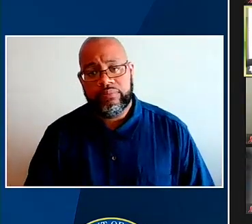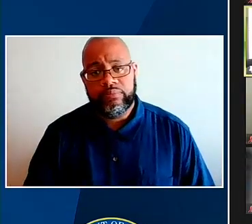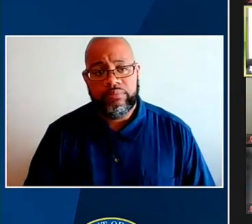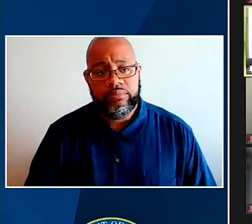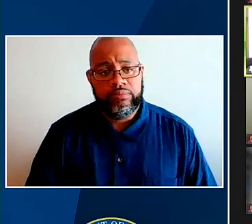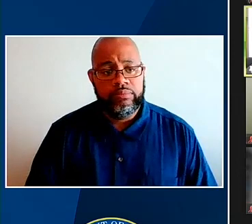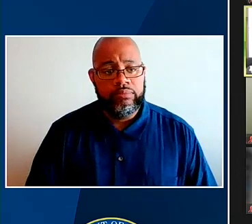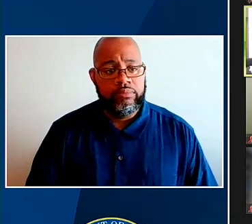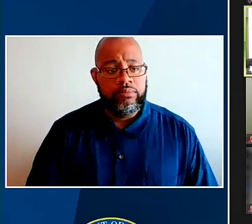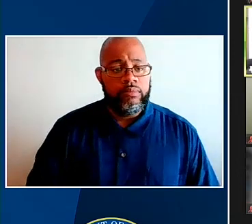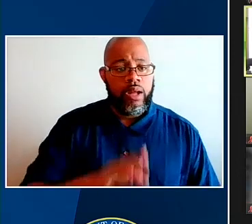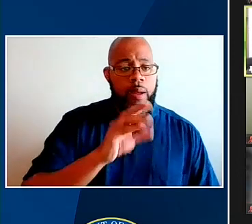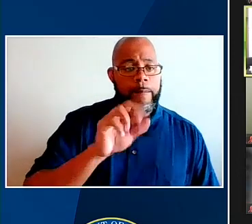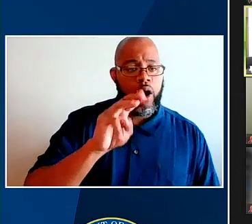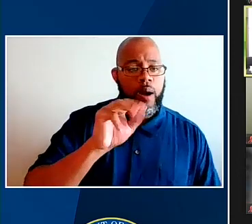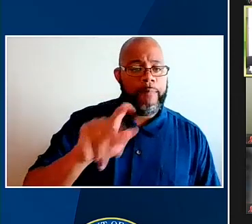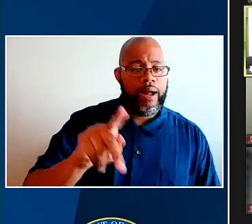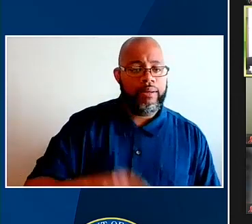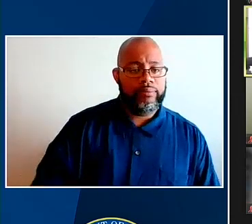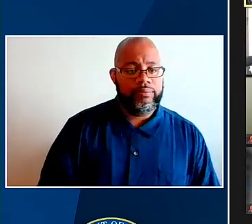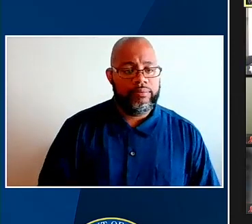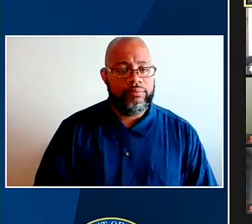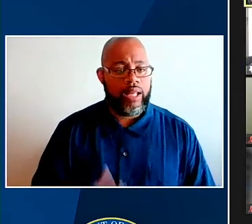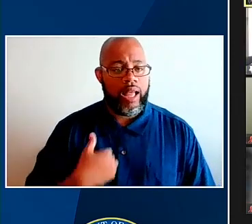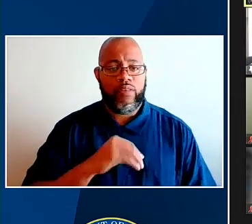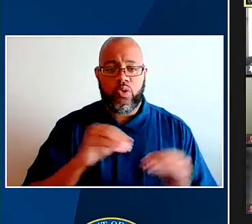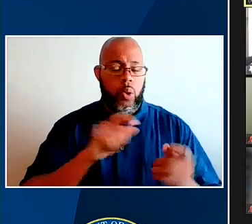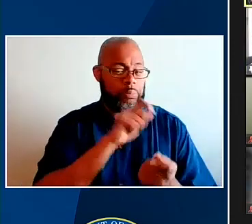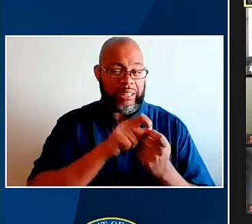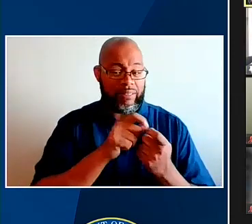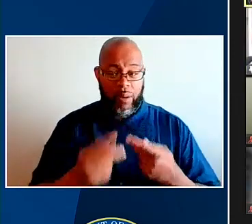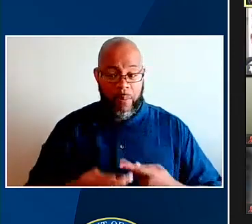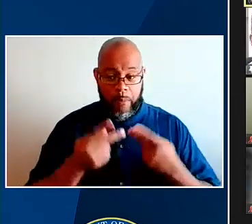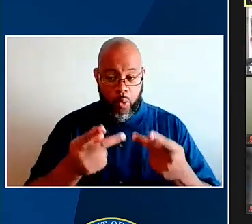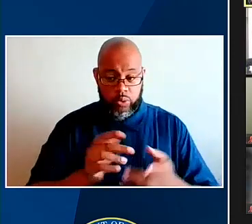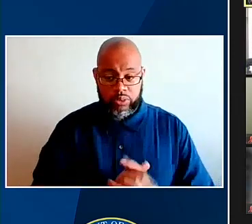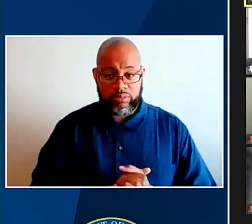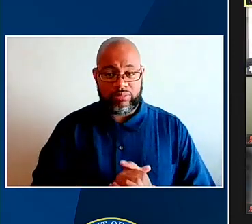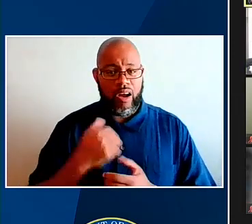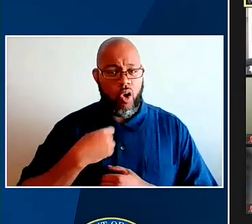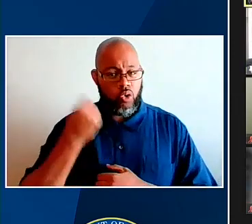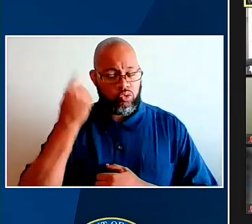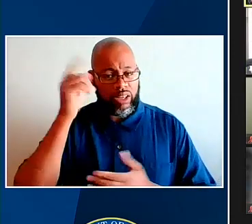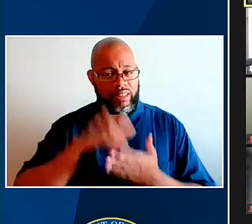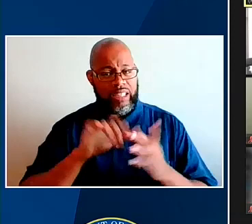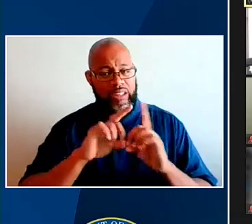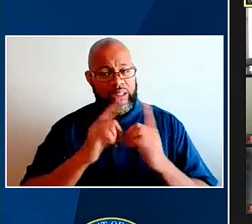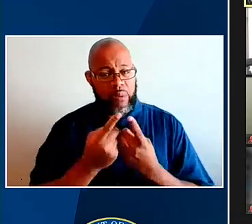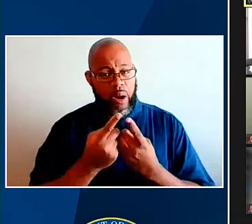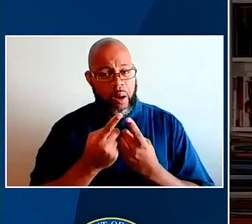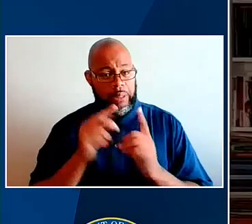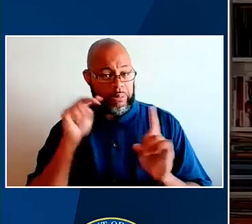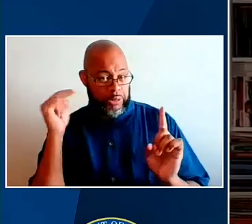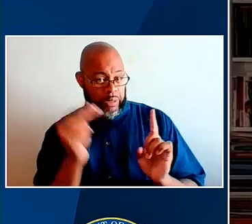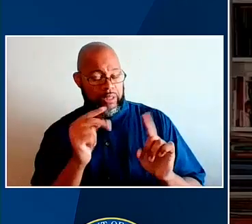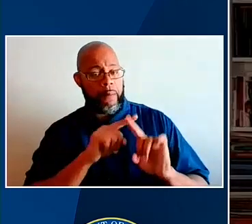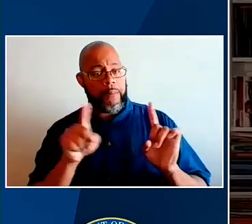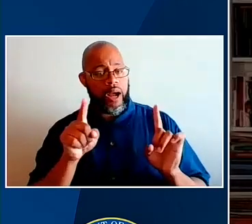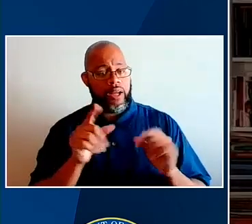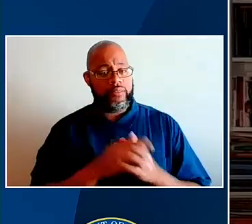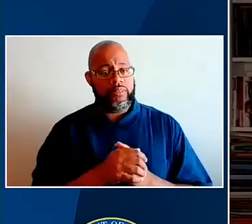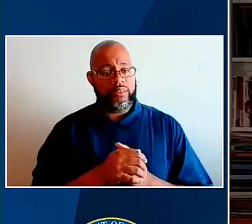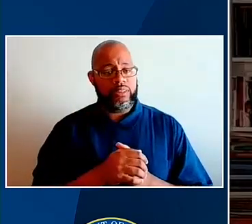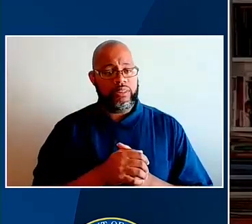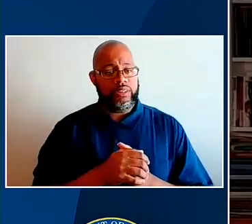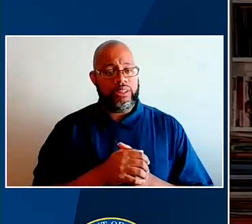Okay, Barmek. I don't have any specific proposal, and I understand where the department's coming from, but by virtue